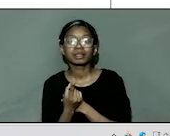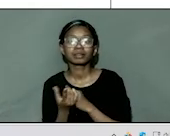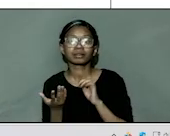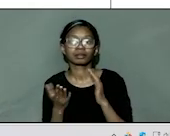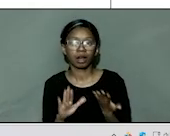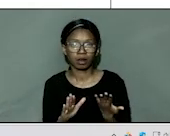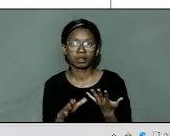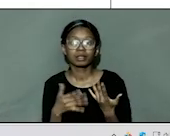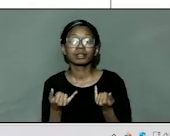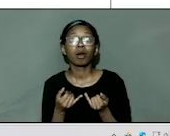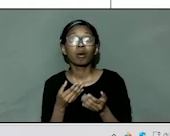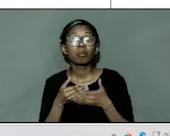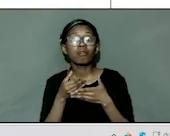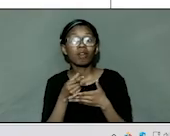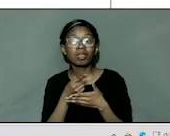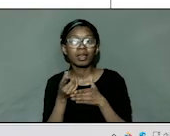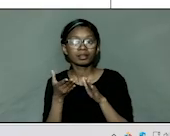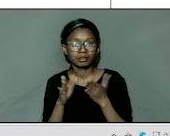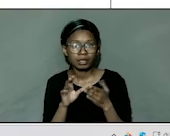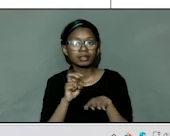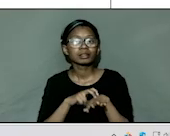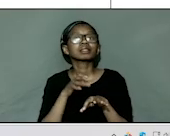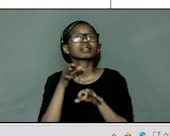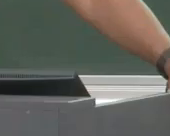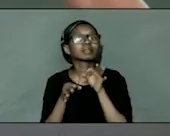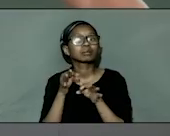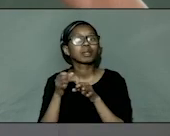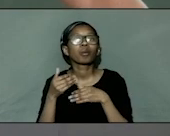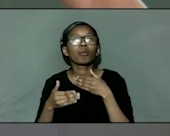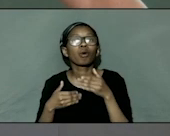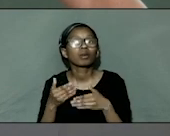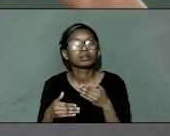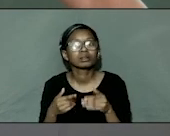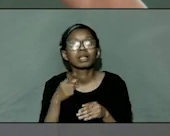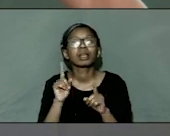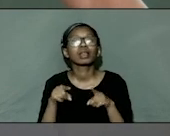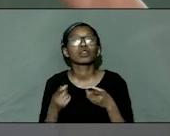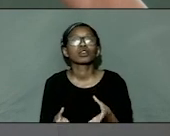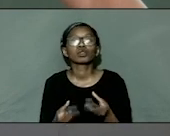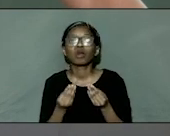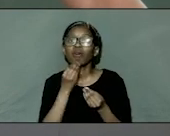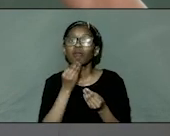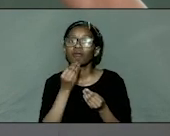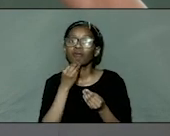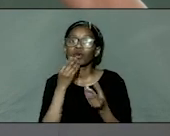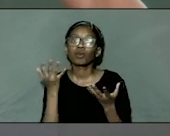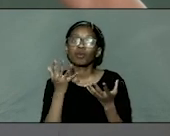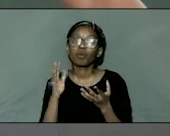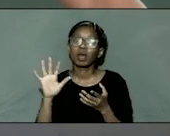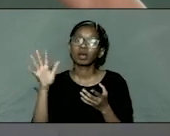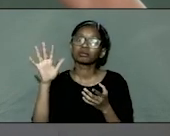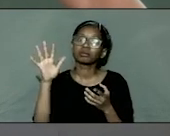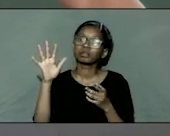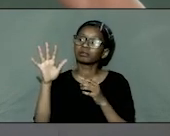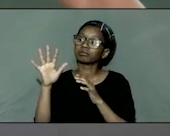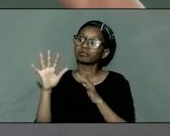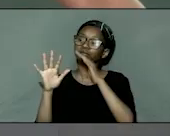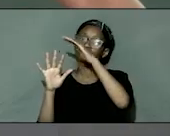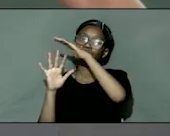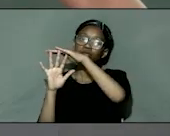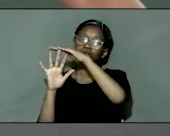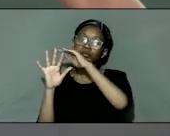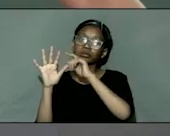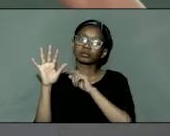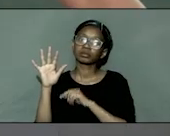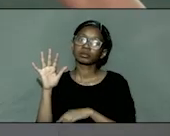before dying, you explained why. Again, they can't reach the food at the top of the trees, and therefore, because of hunger,